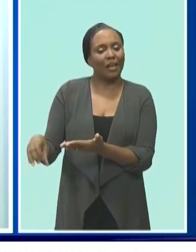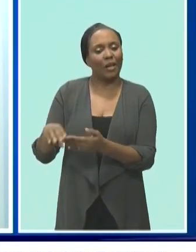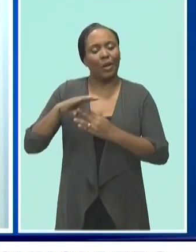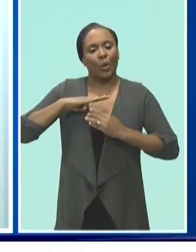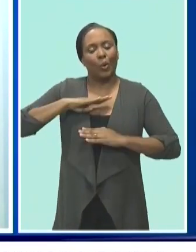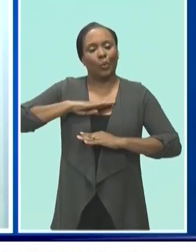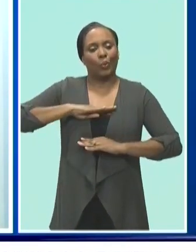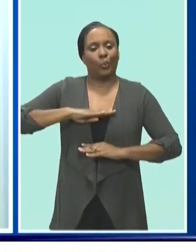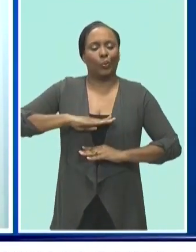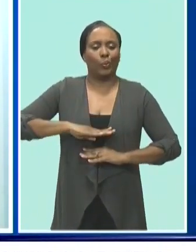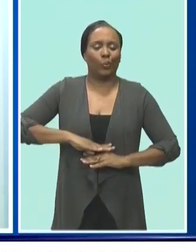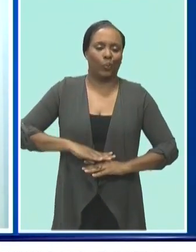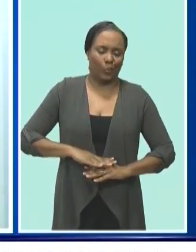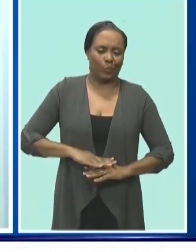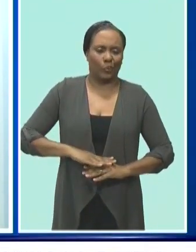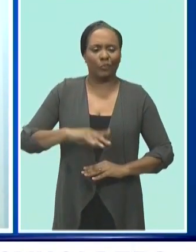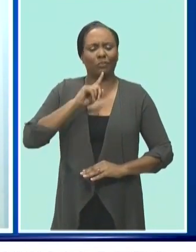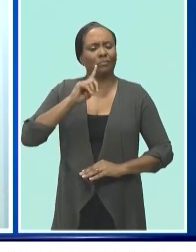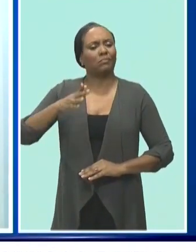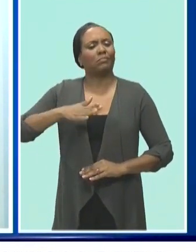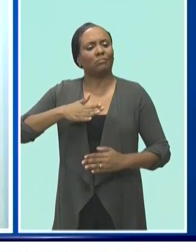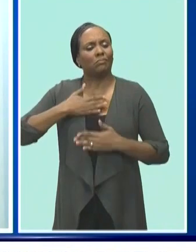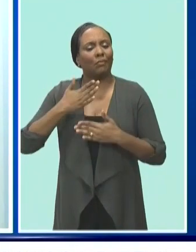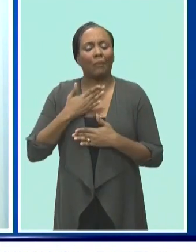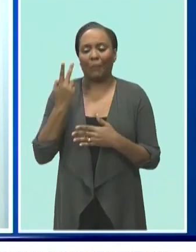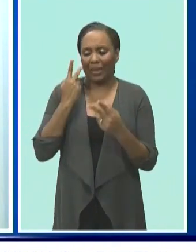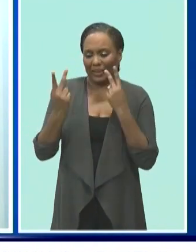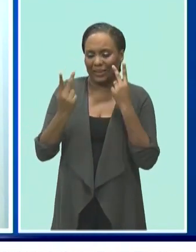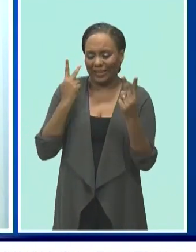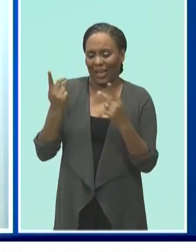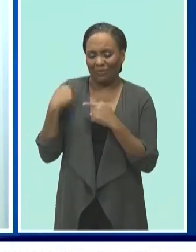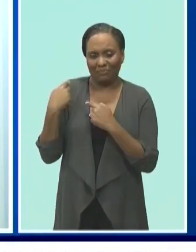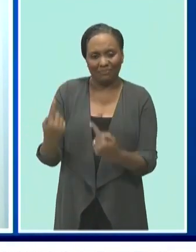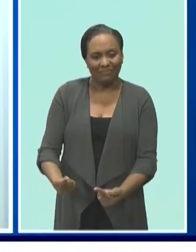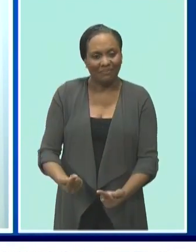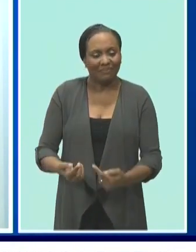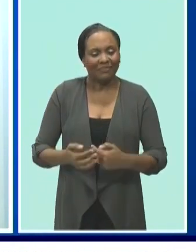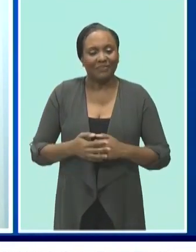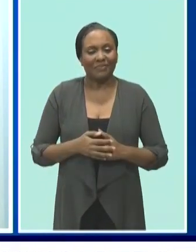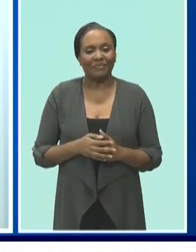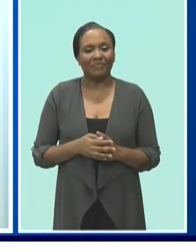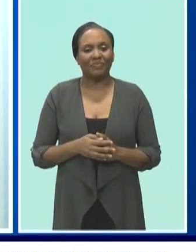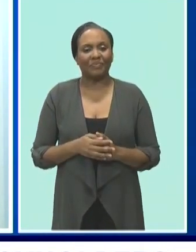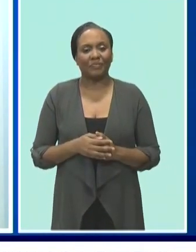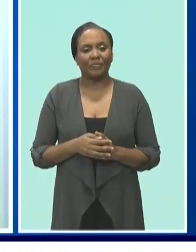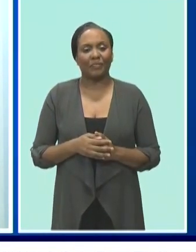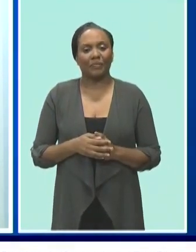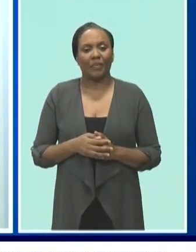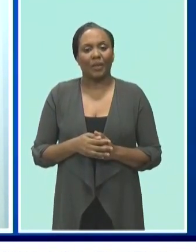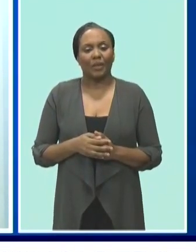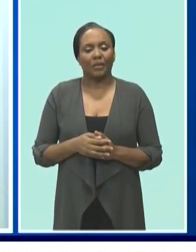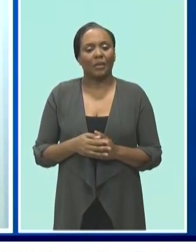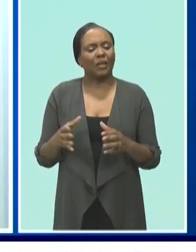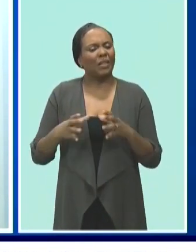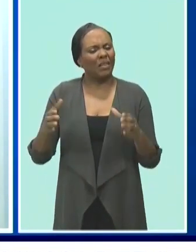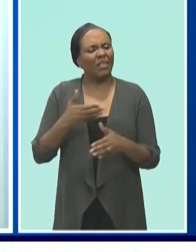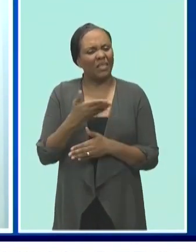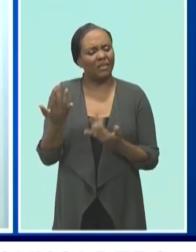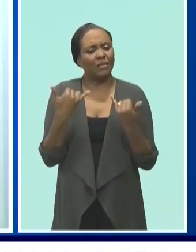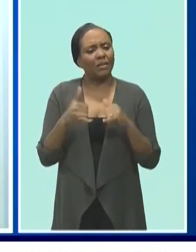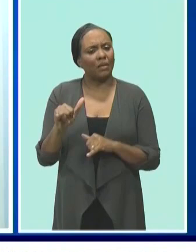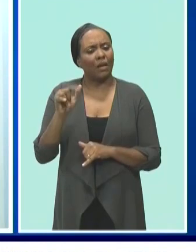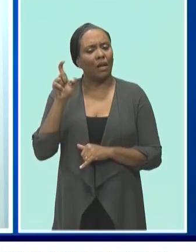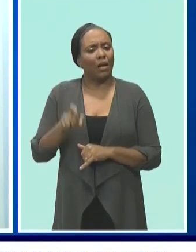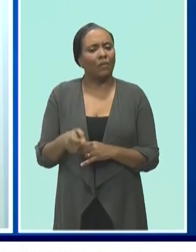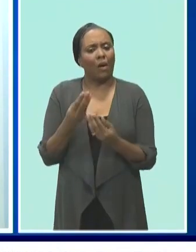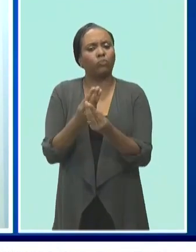to them. So I think I am pleased with what is happening so far. Logistically there are a few things to work out, but I think